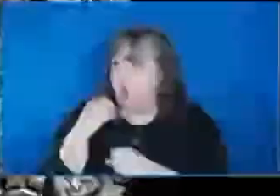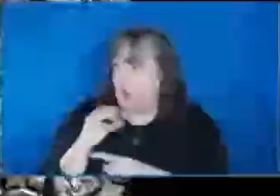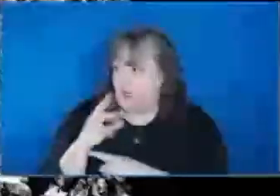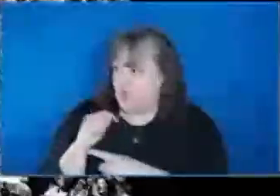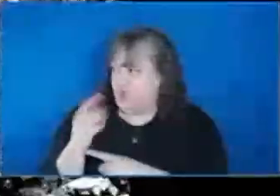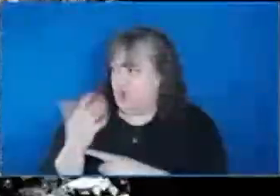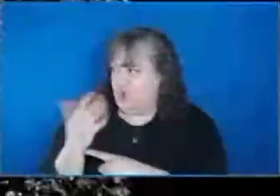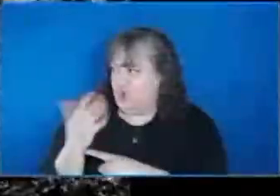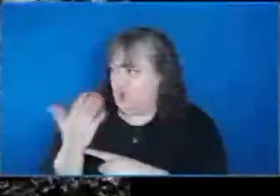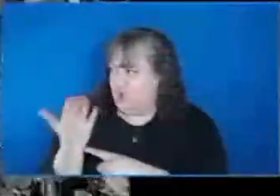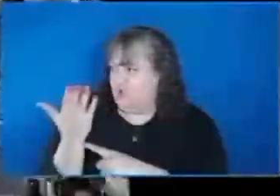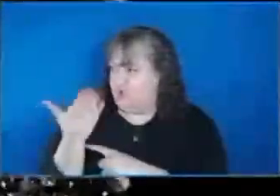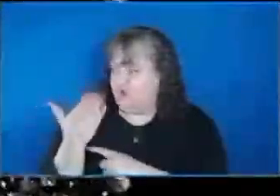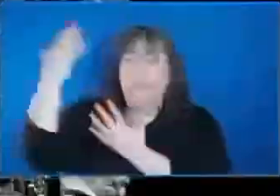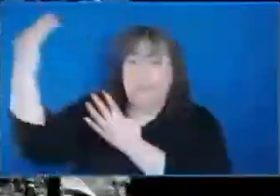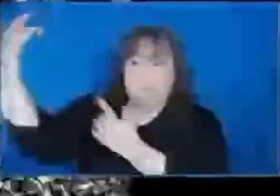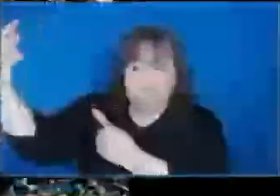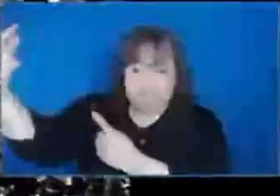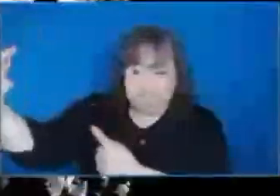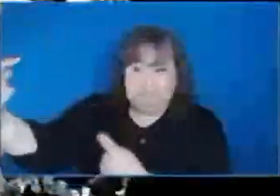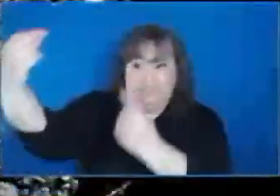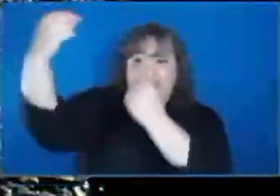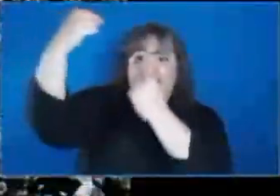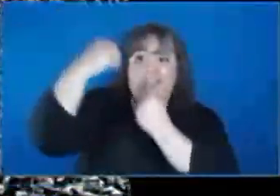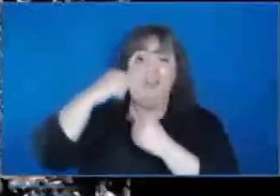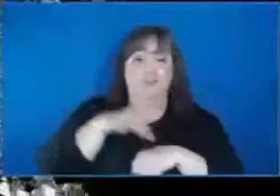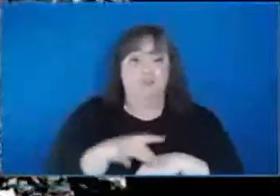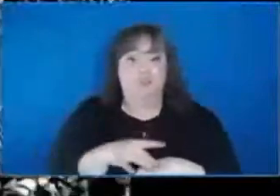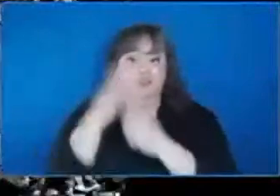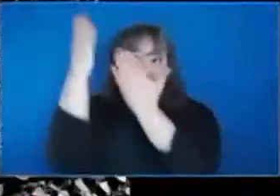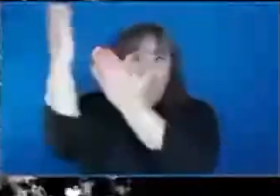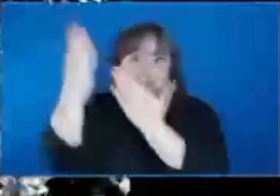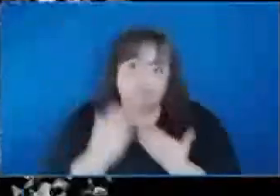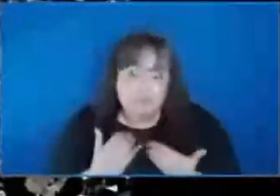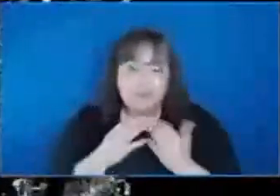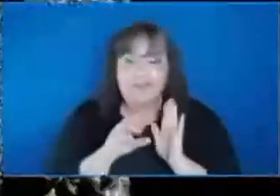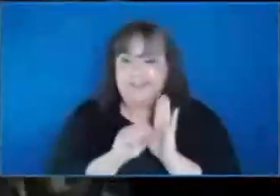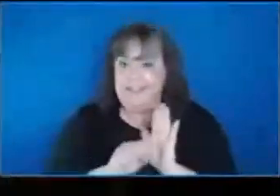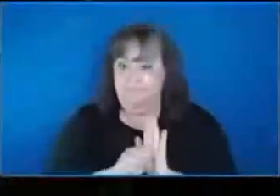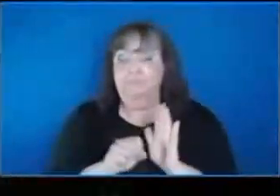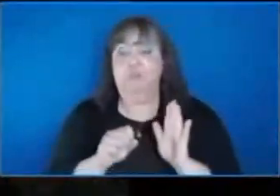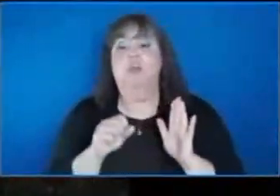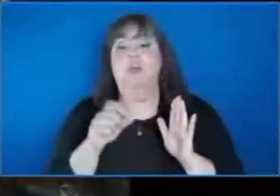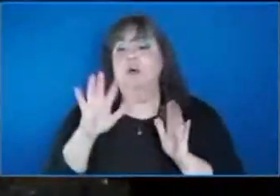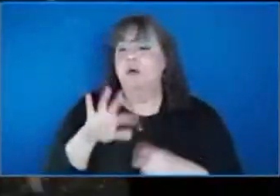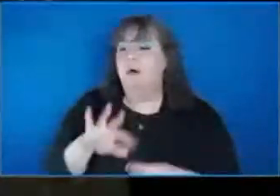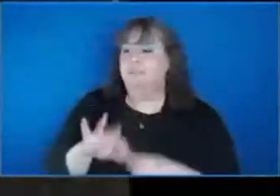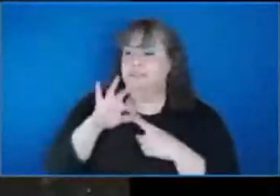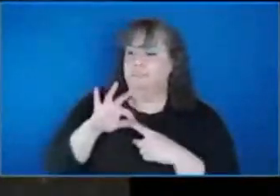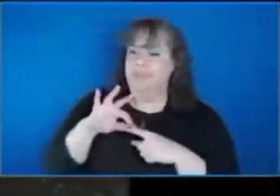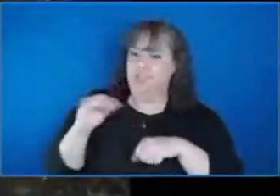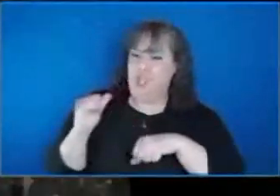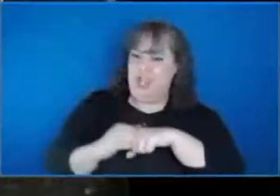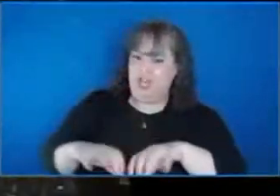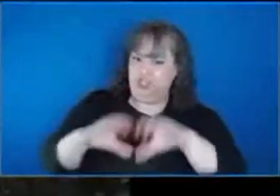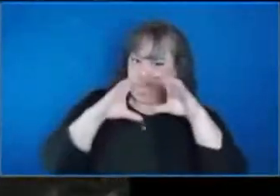way back to Earth to bring that back. And that's a particularly special asteroid because we do think not only did it have water-bearing minerals on it,